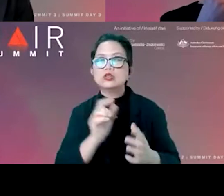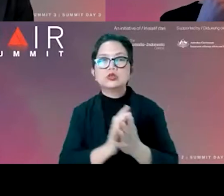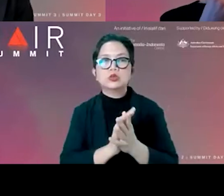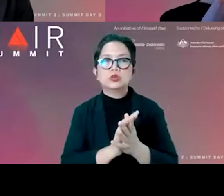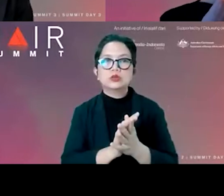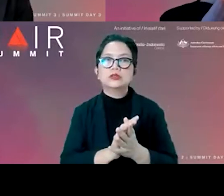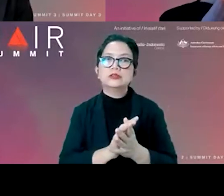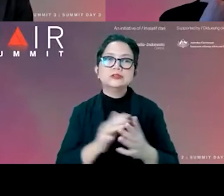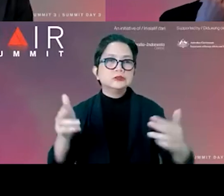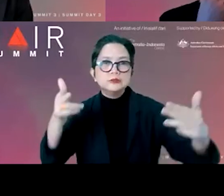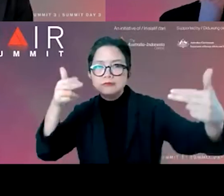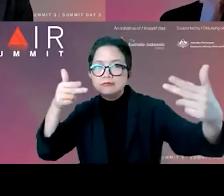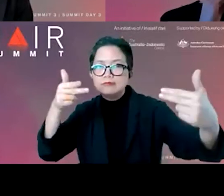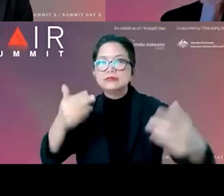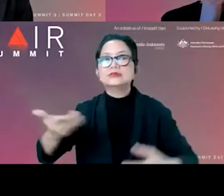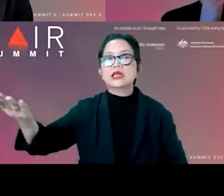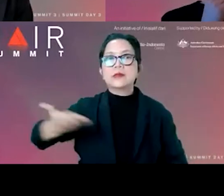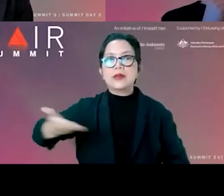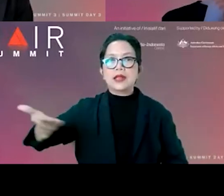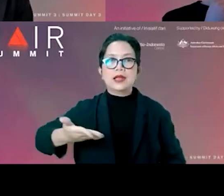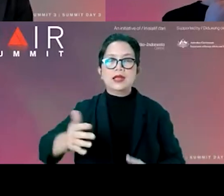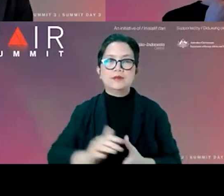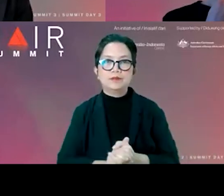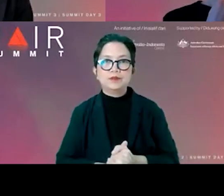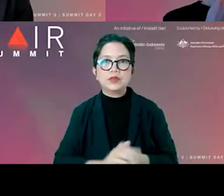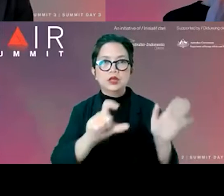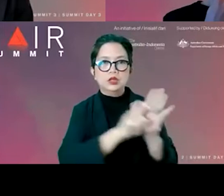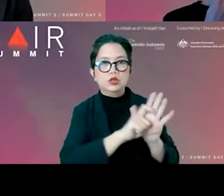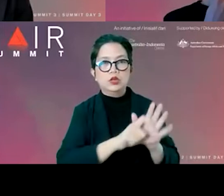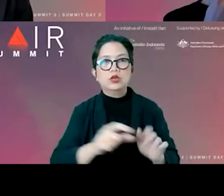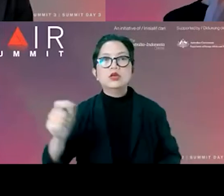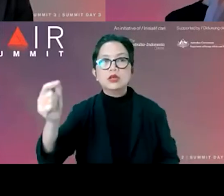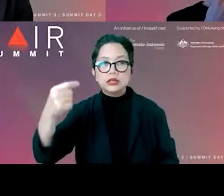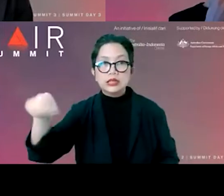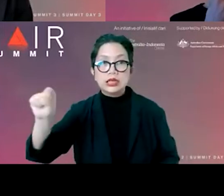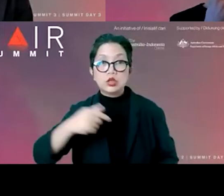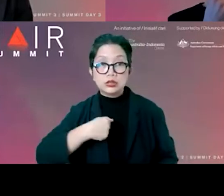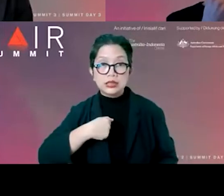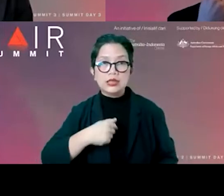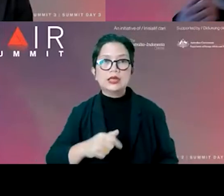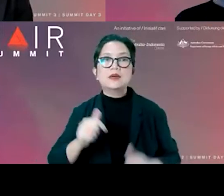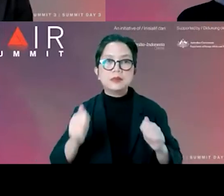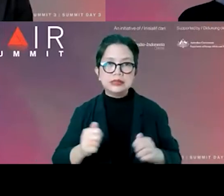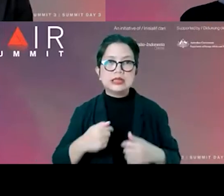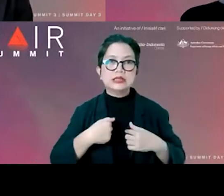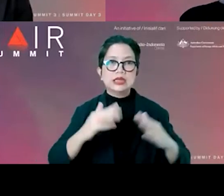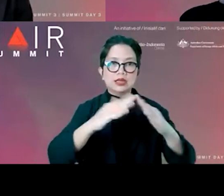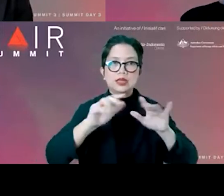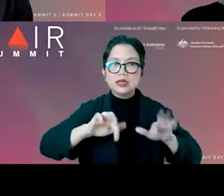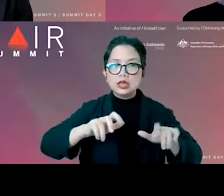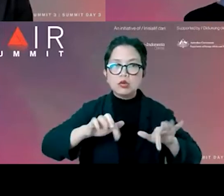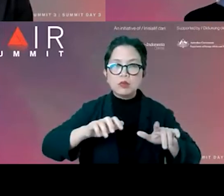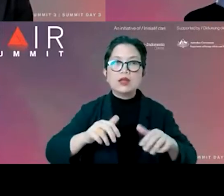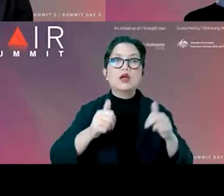accordingly. In my office, we still, because we can work remotely, people don't come into the office and still continue to work